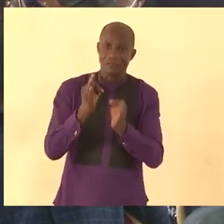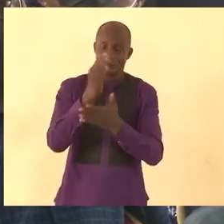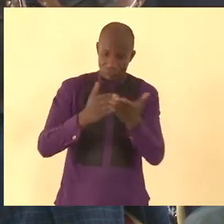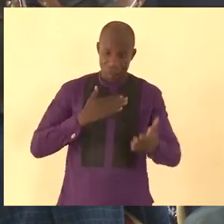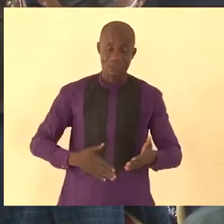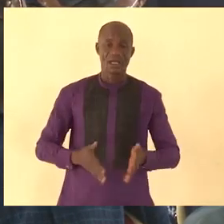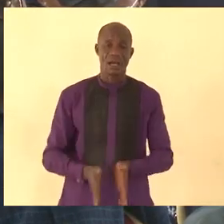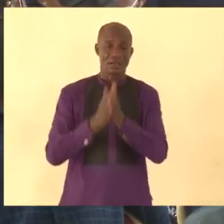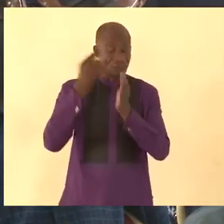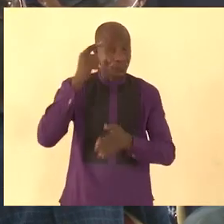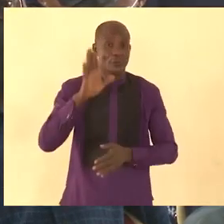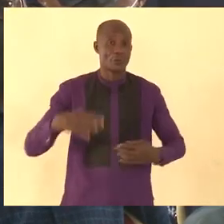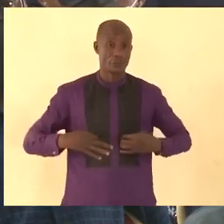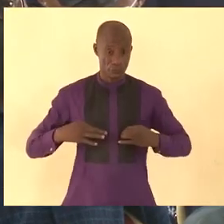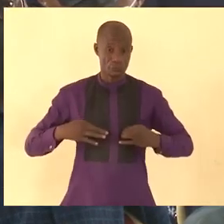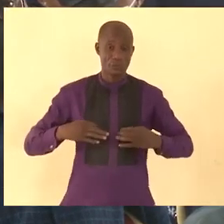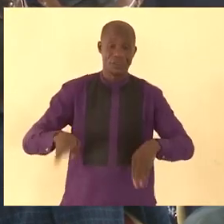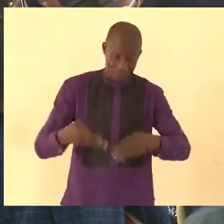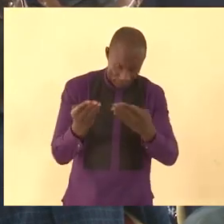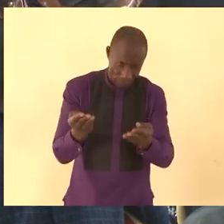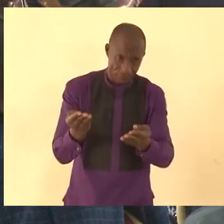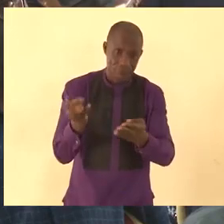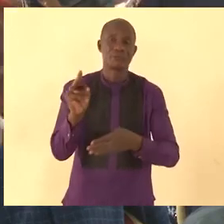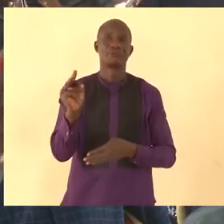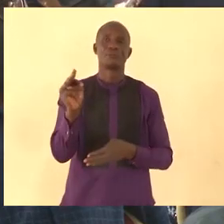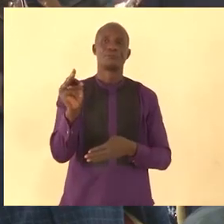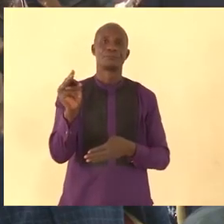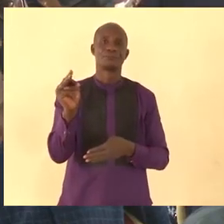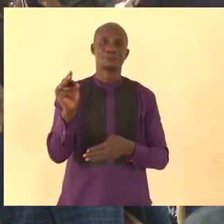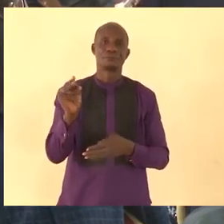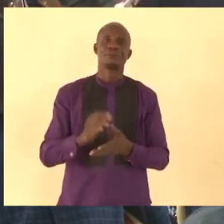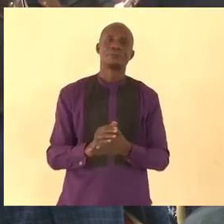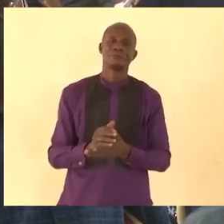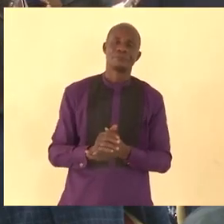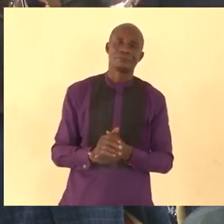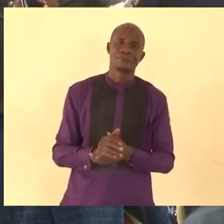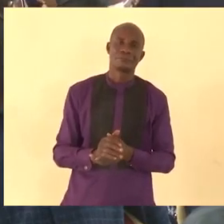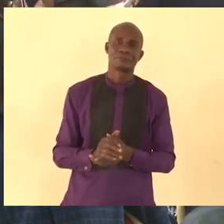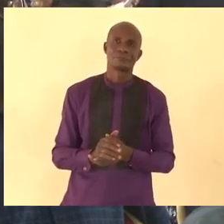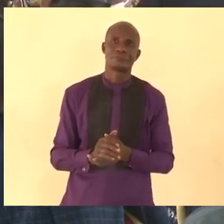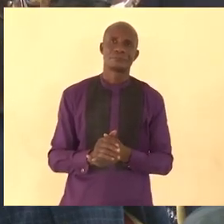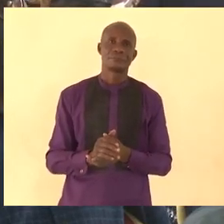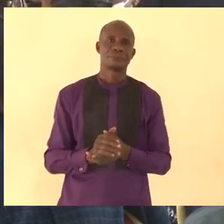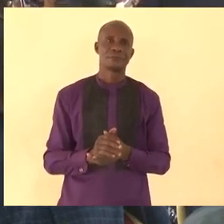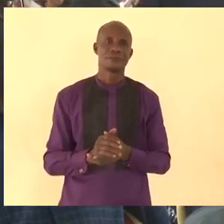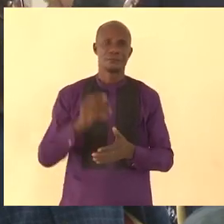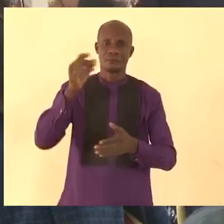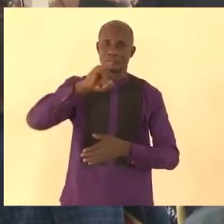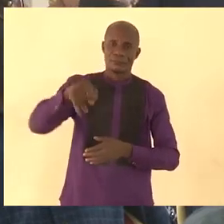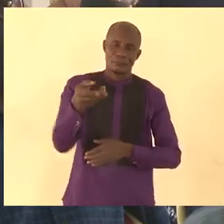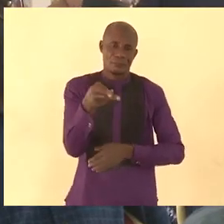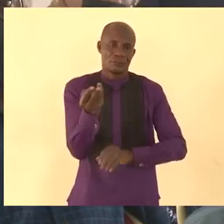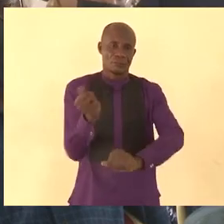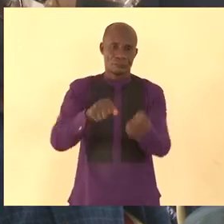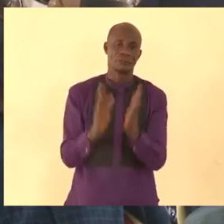you for your cloak, you should give him your cloak also or something. John the Baptist is